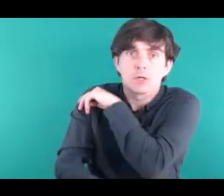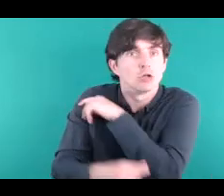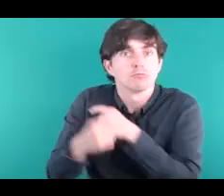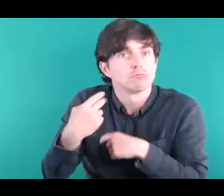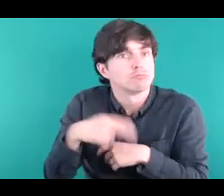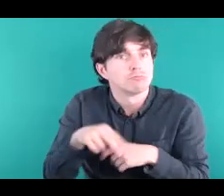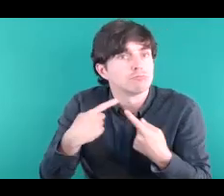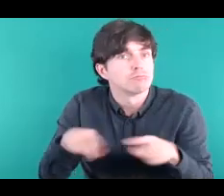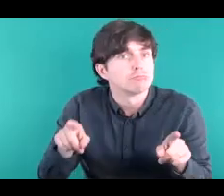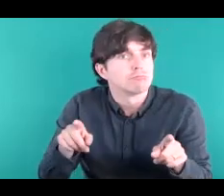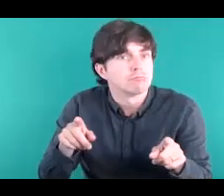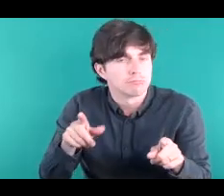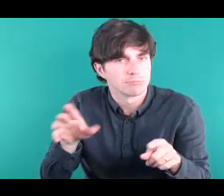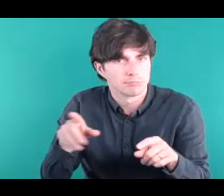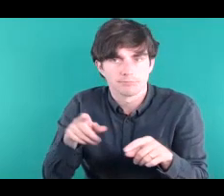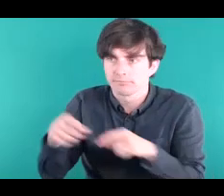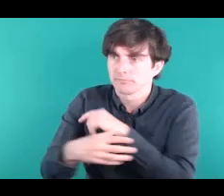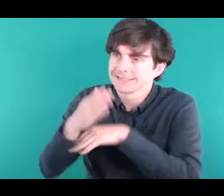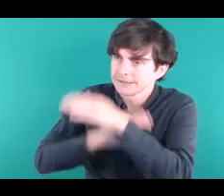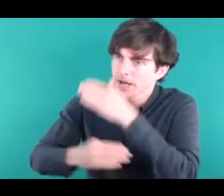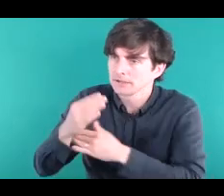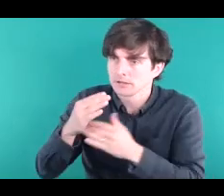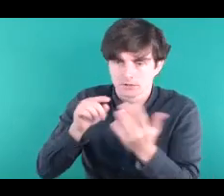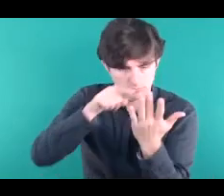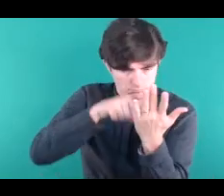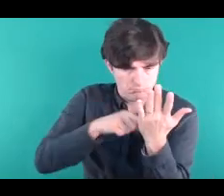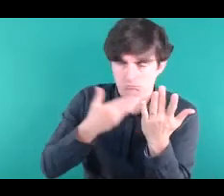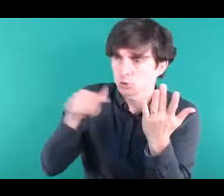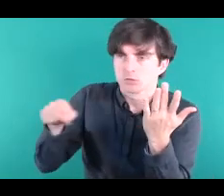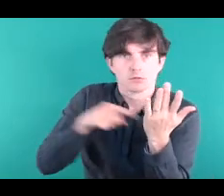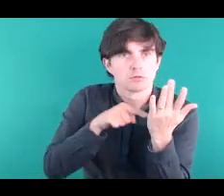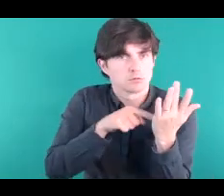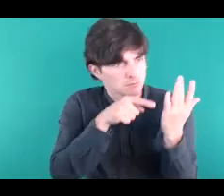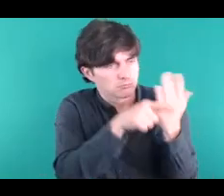second month of the COVID-19, the coverage of